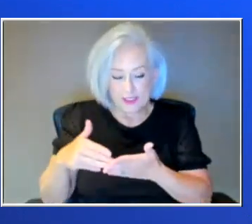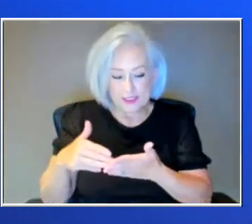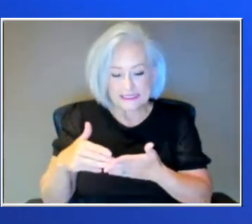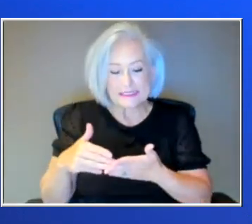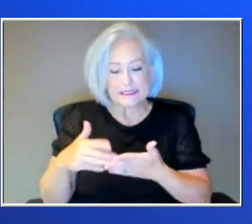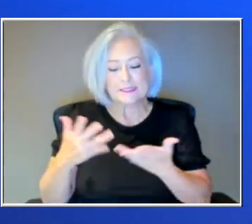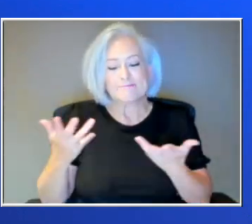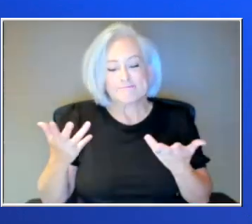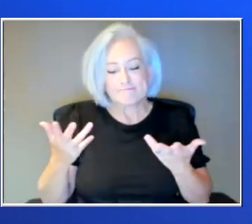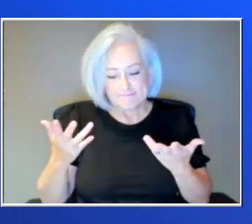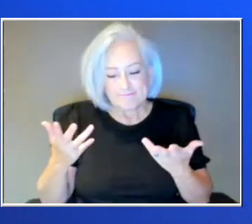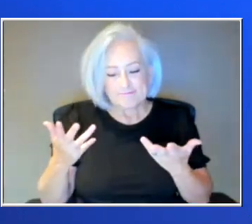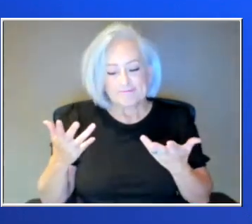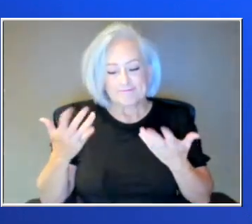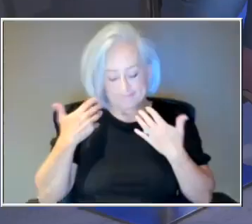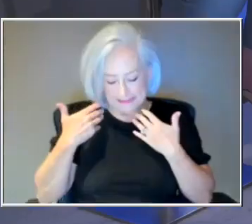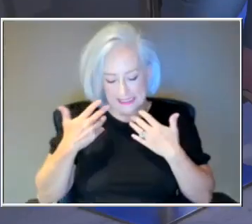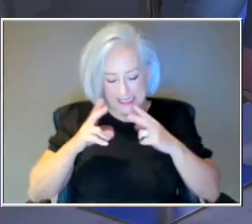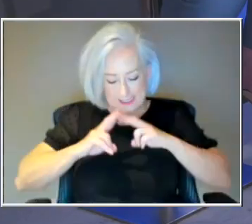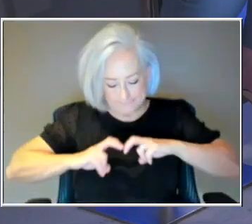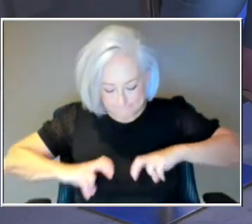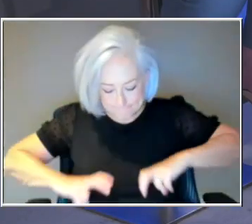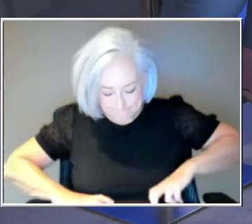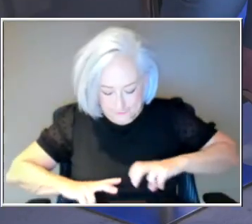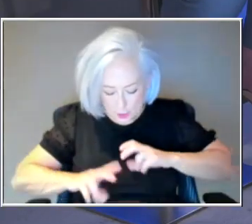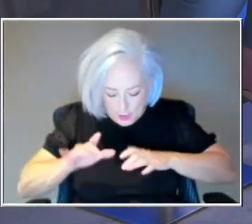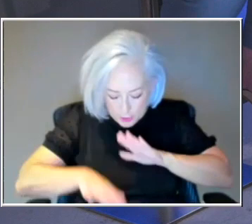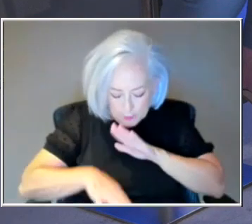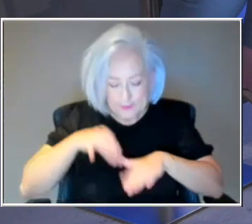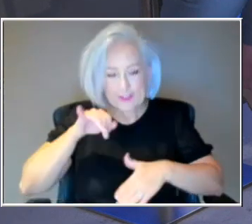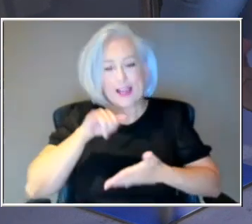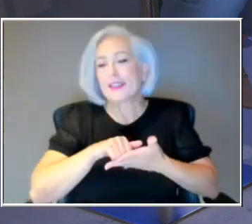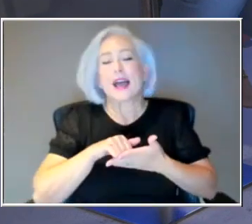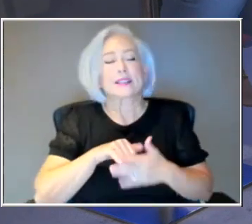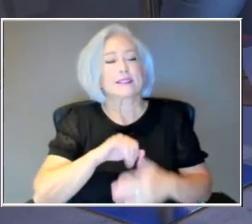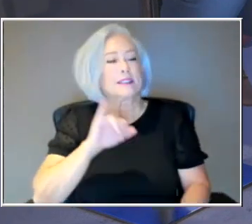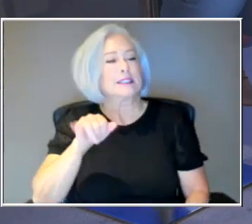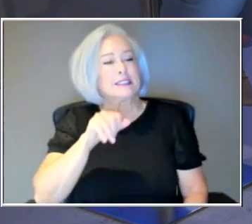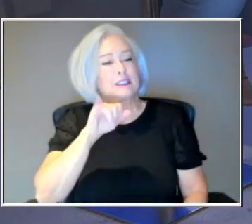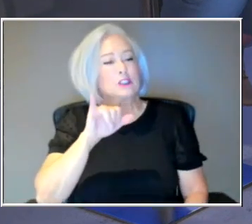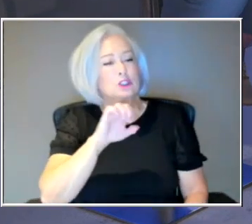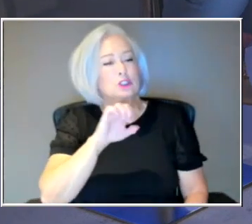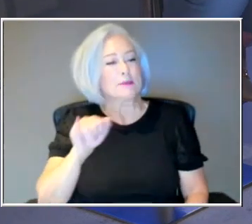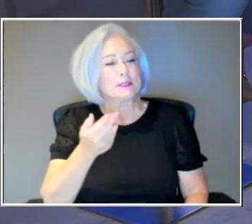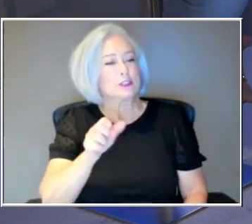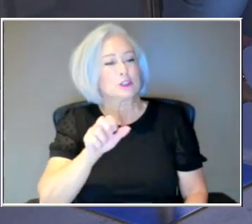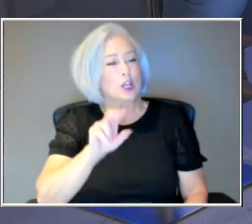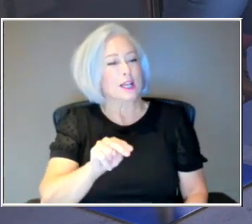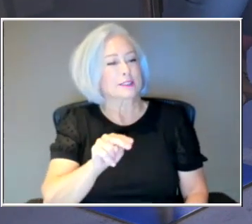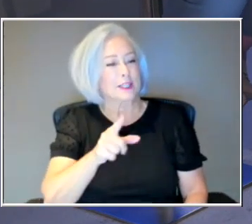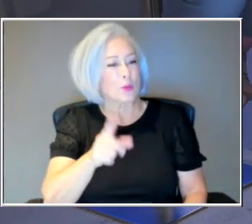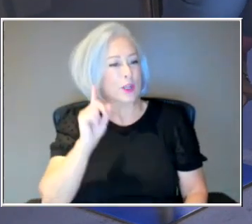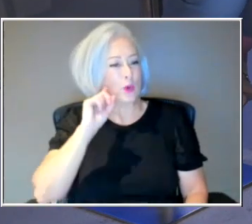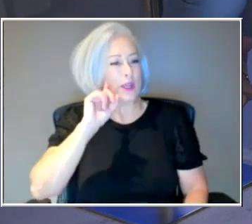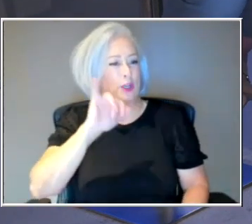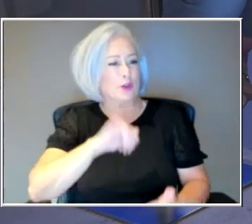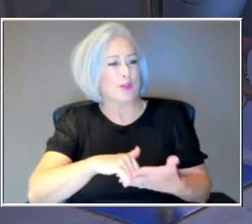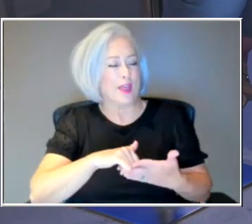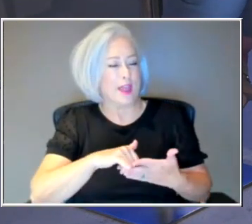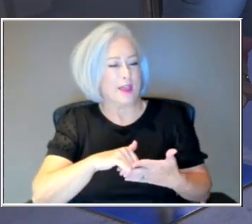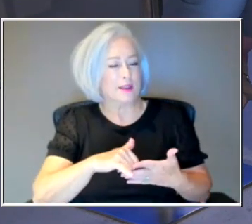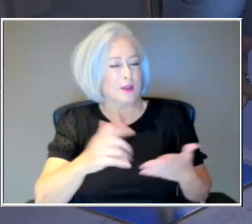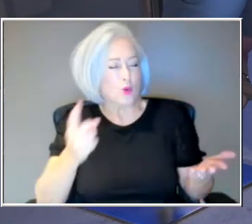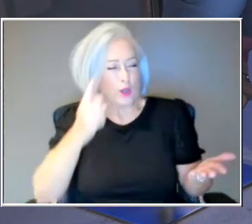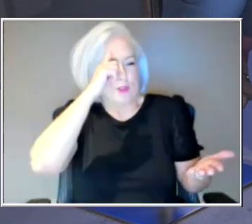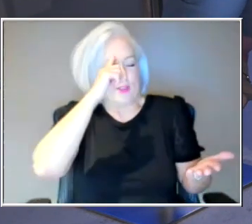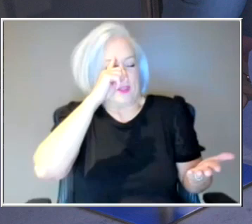which is frustrating. Yeah, Jamie Johnson, what do you make of that? Just hearing that, becoming